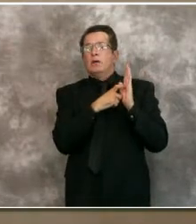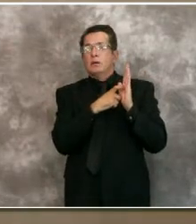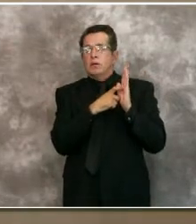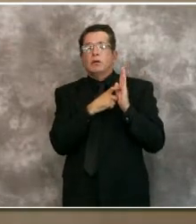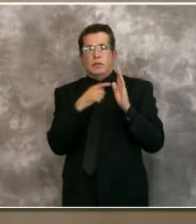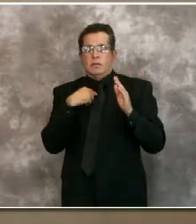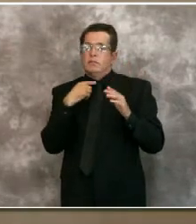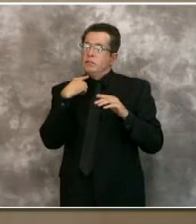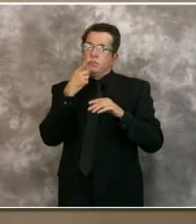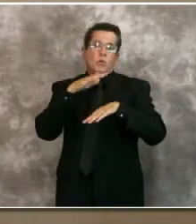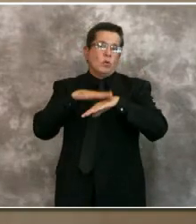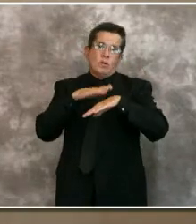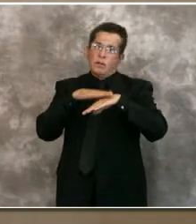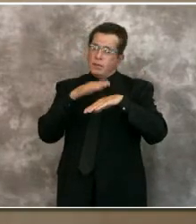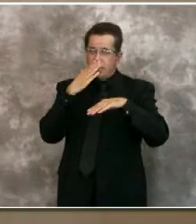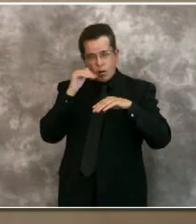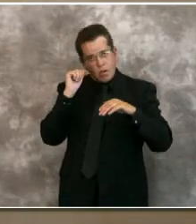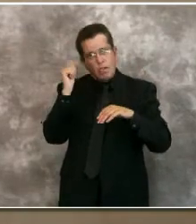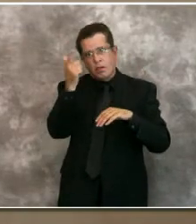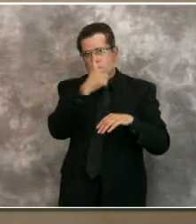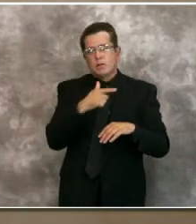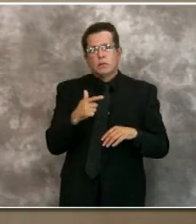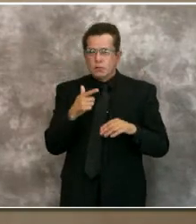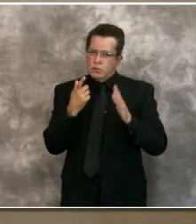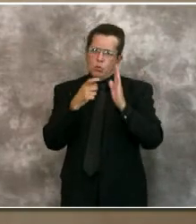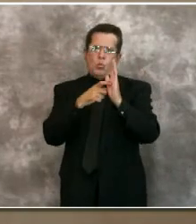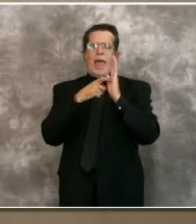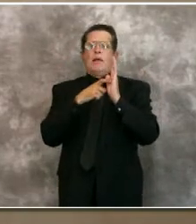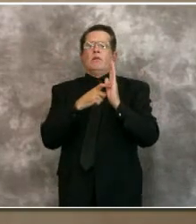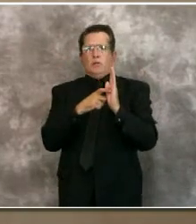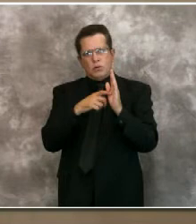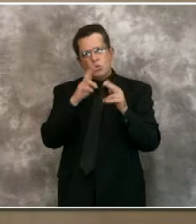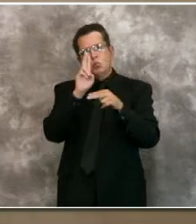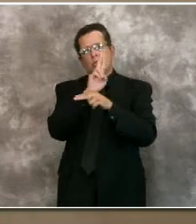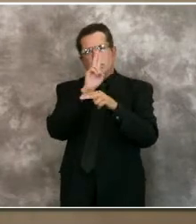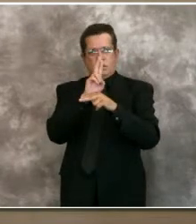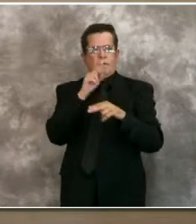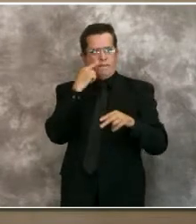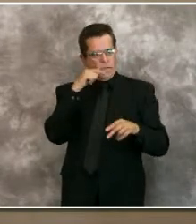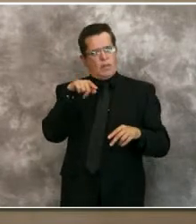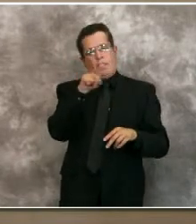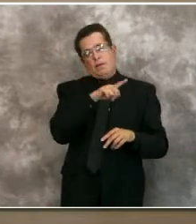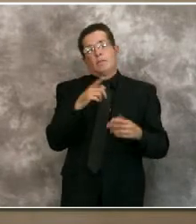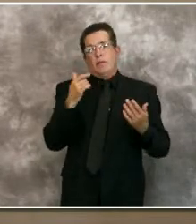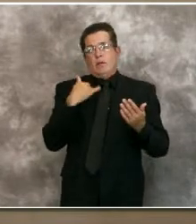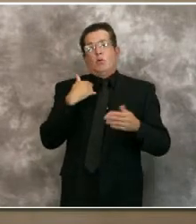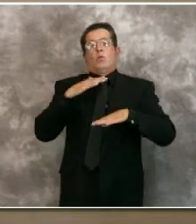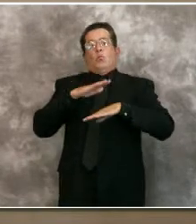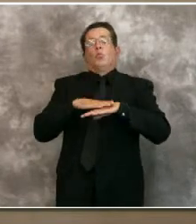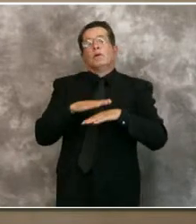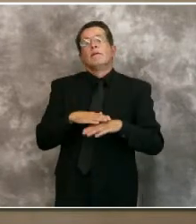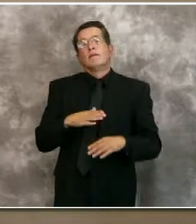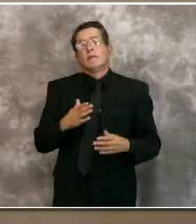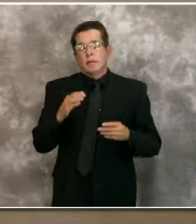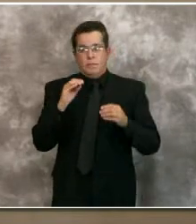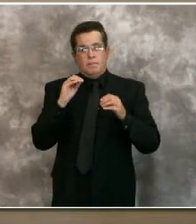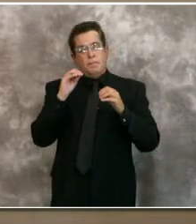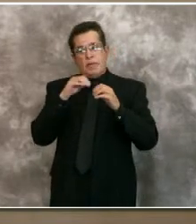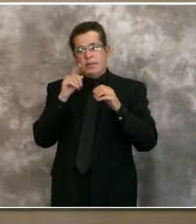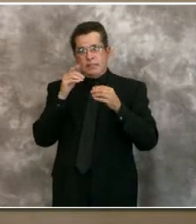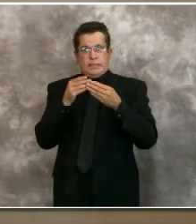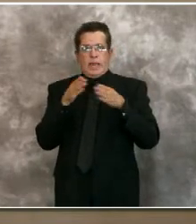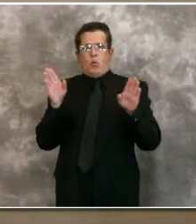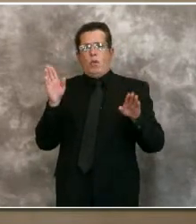just encourage all of the restaurants to require that of their patrons. But in general,